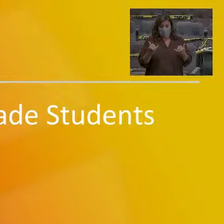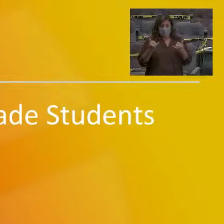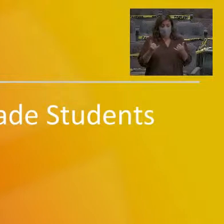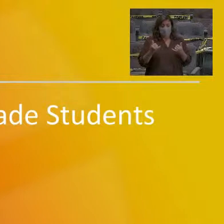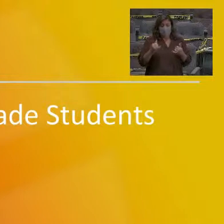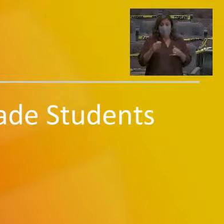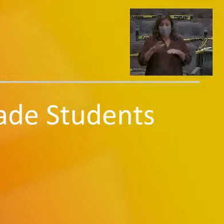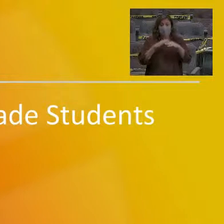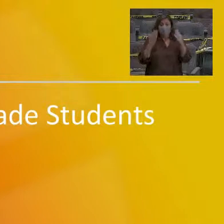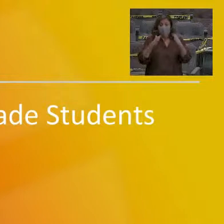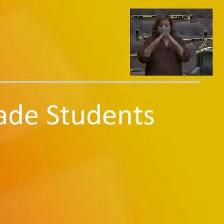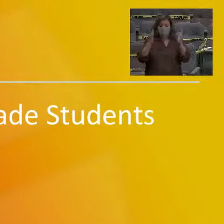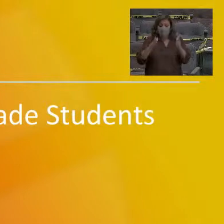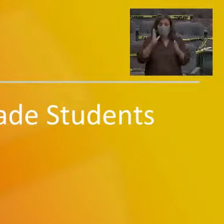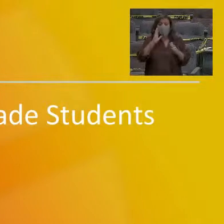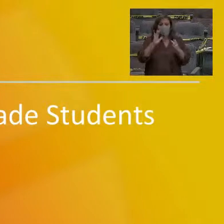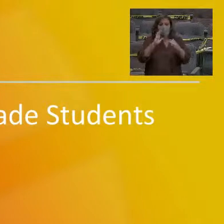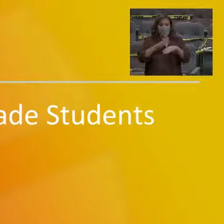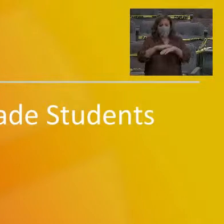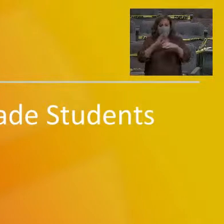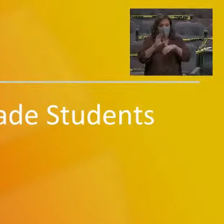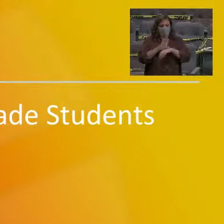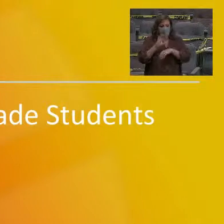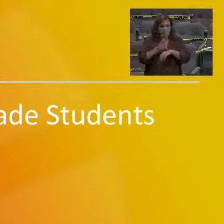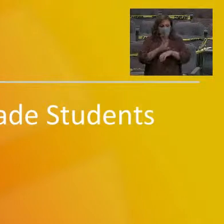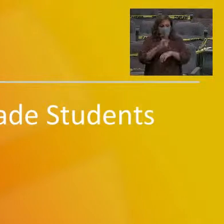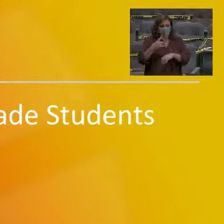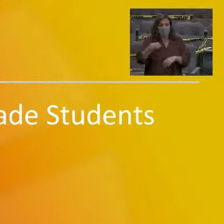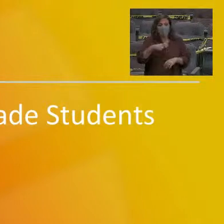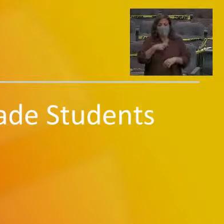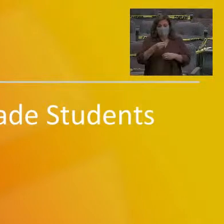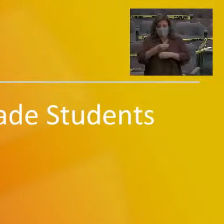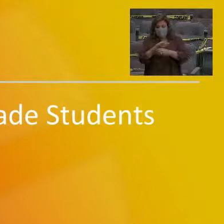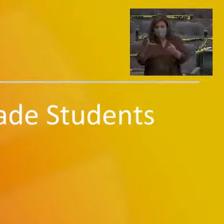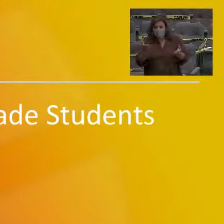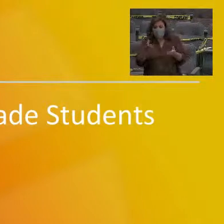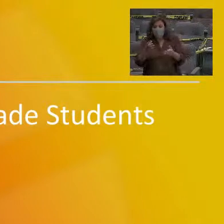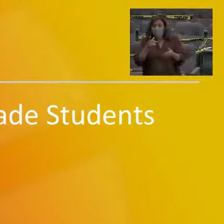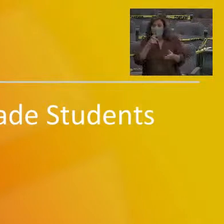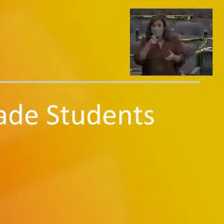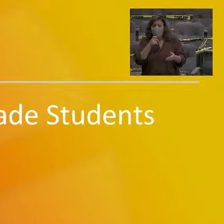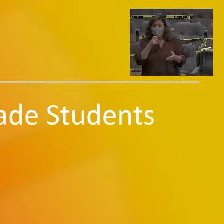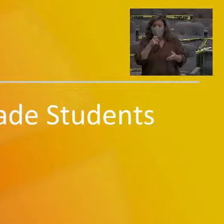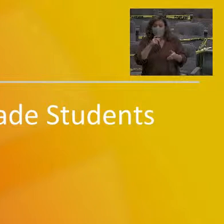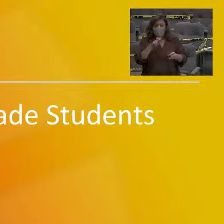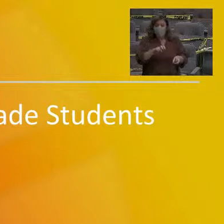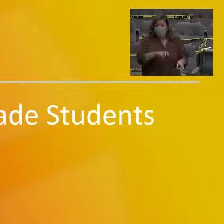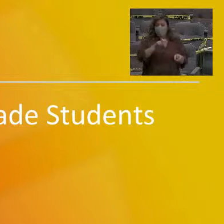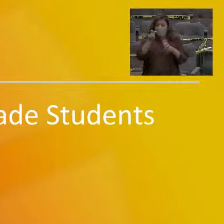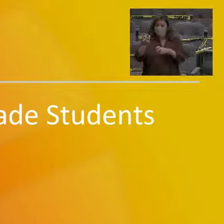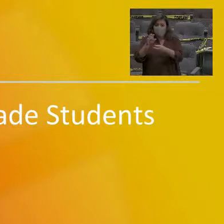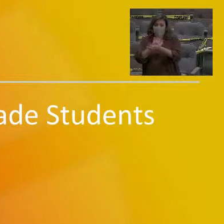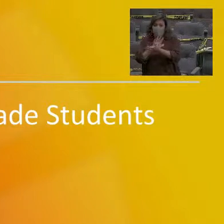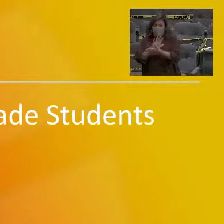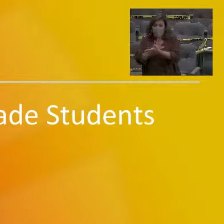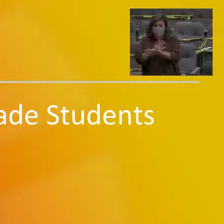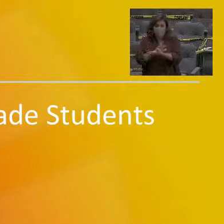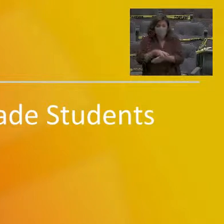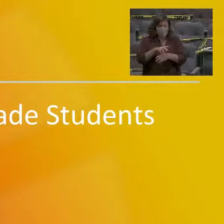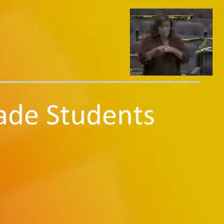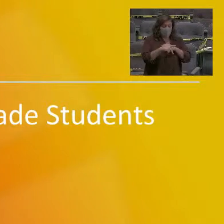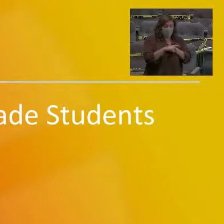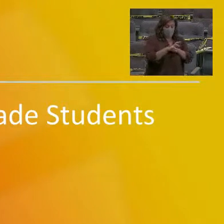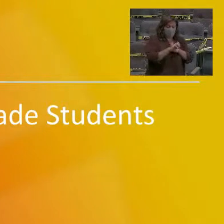will take place virtually. We are giving priority to students in transitional grades, pre-K,